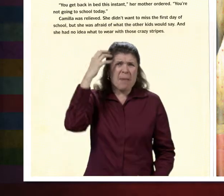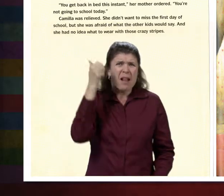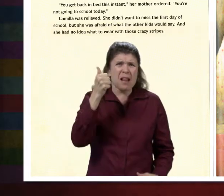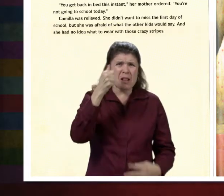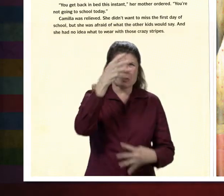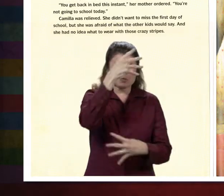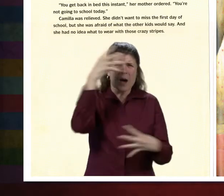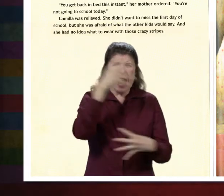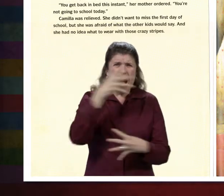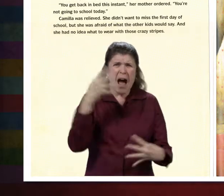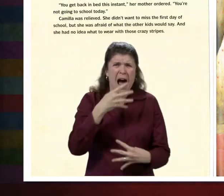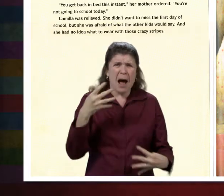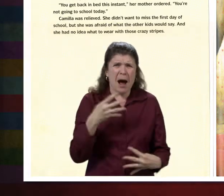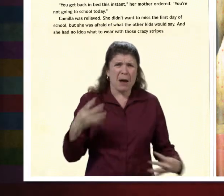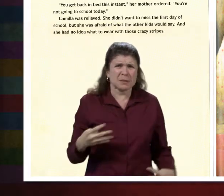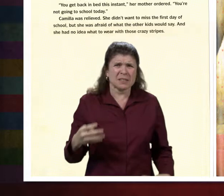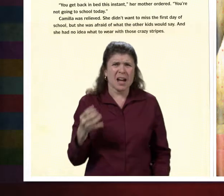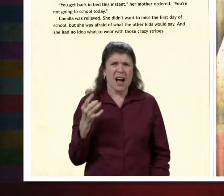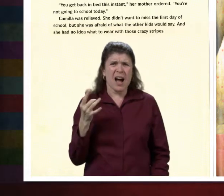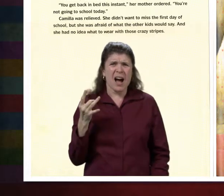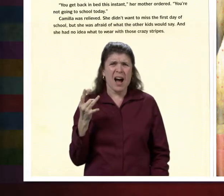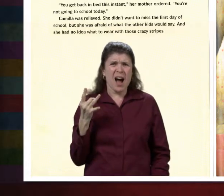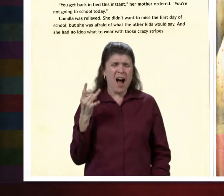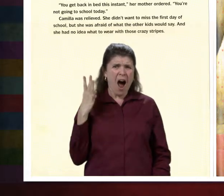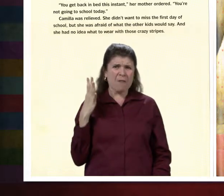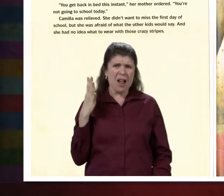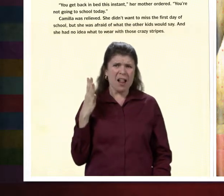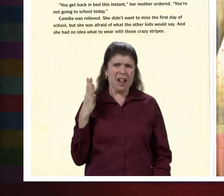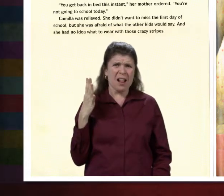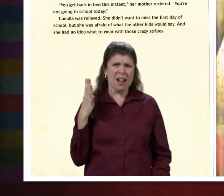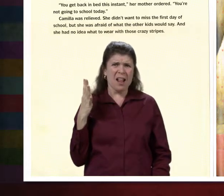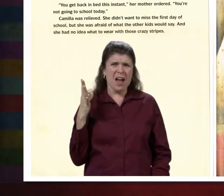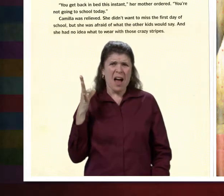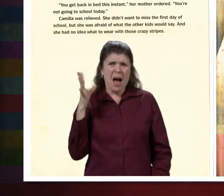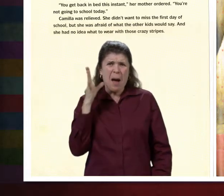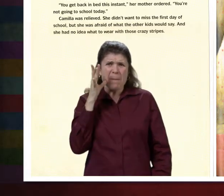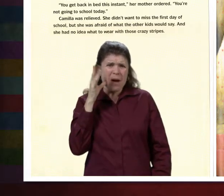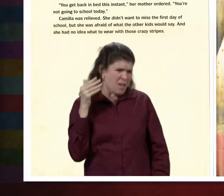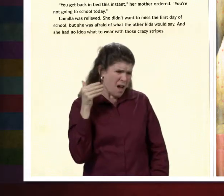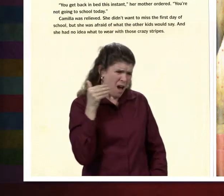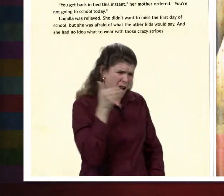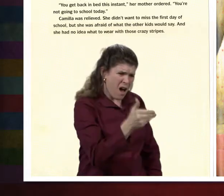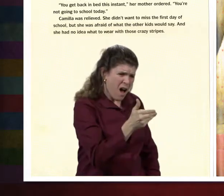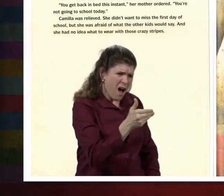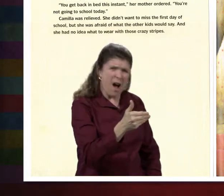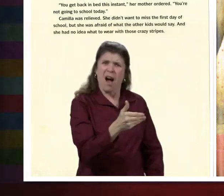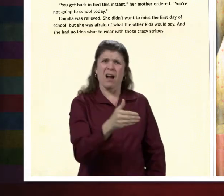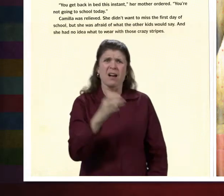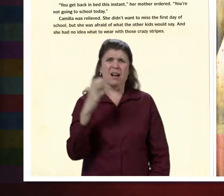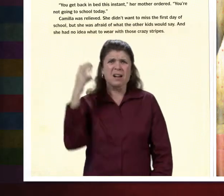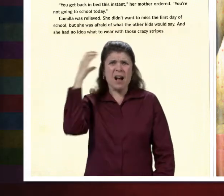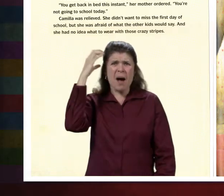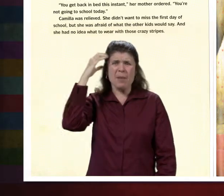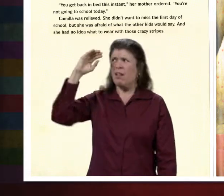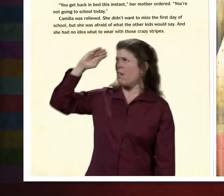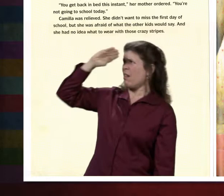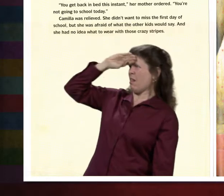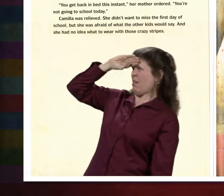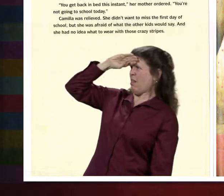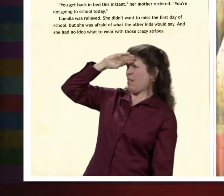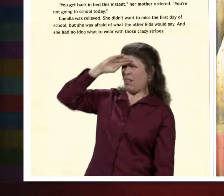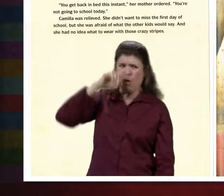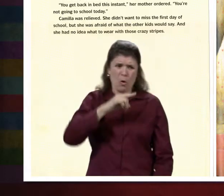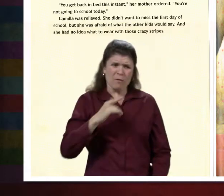covered with stripes." This was certainly true. Camilla was striped from head to